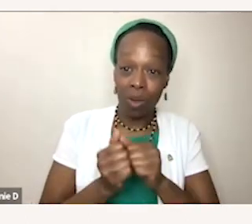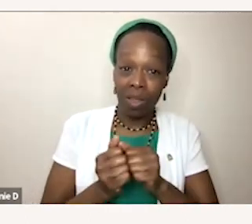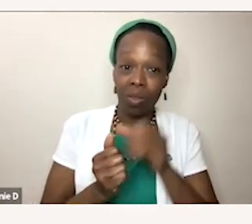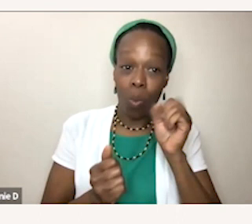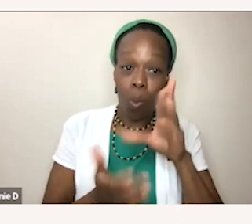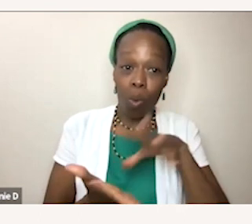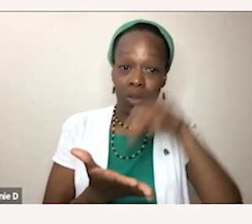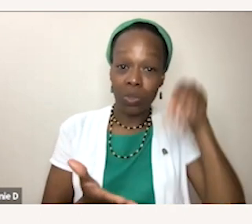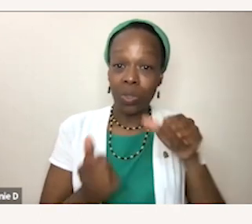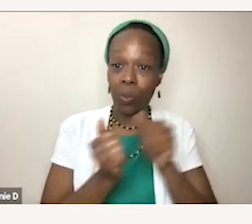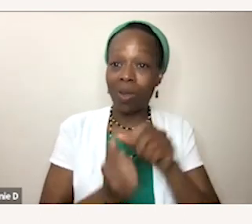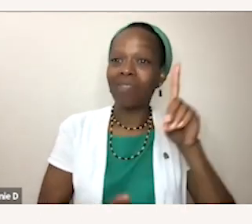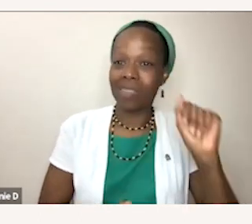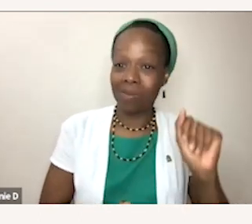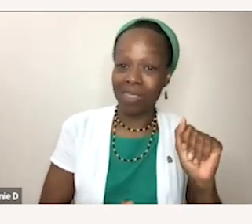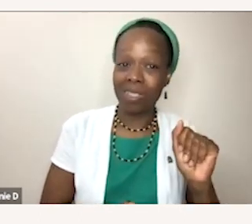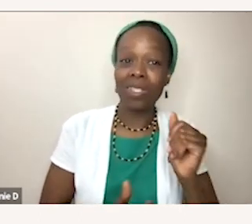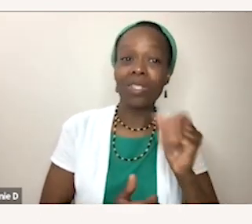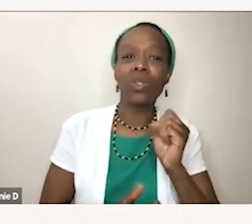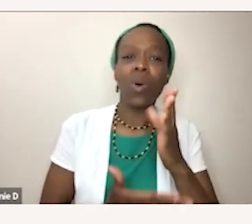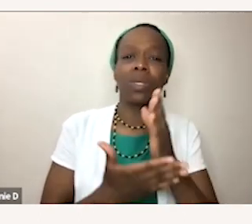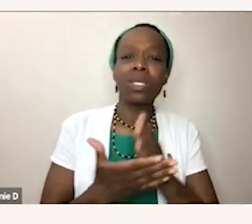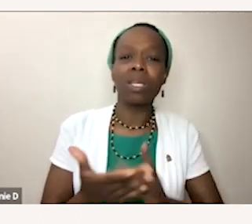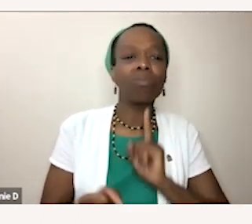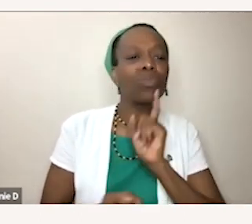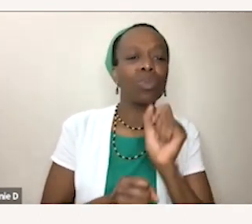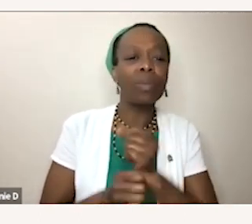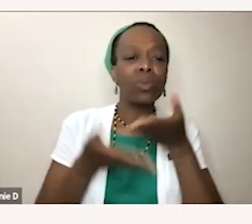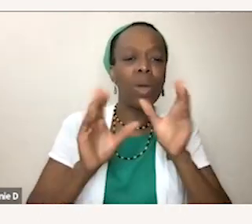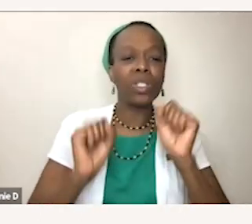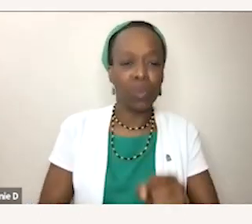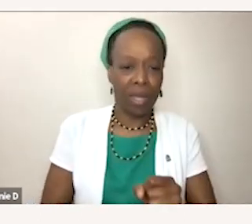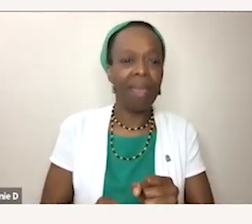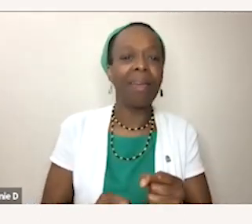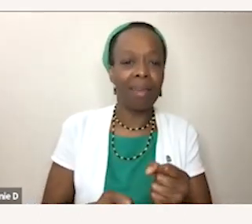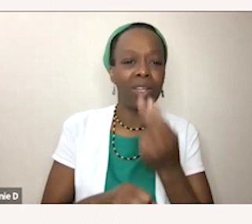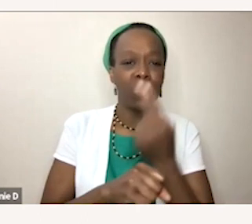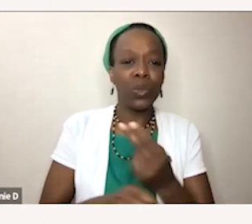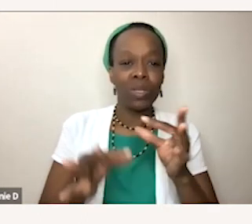class that has a disability. So what are some actionable ways to make sure that we are using language as a tool?